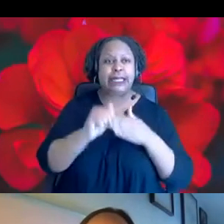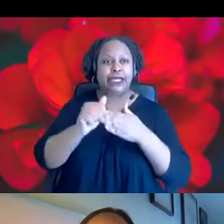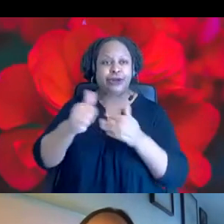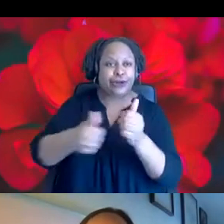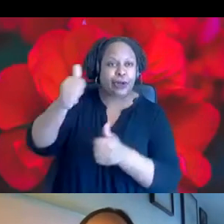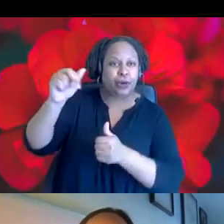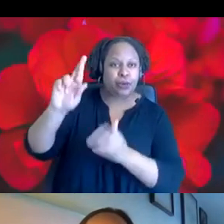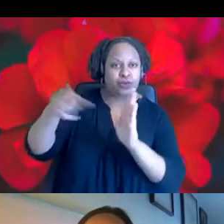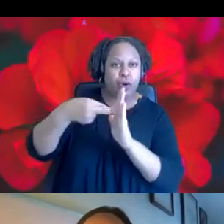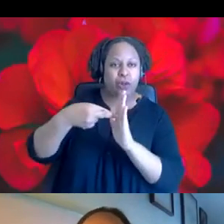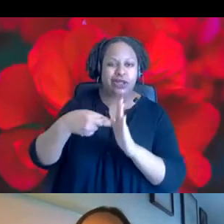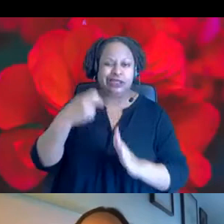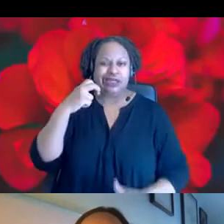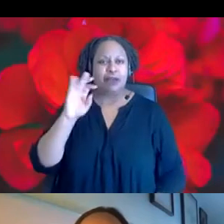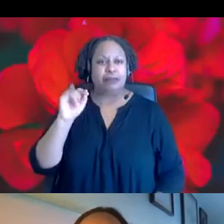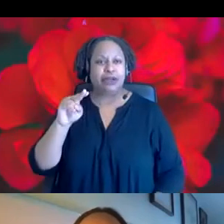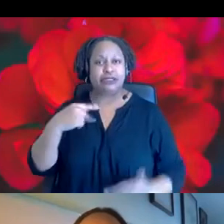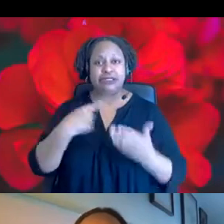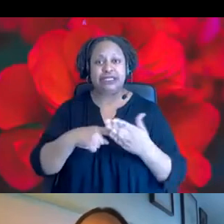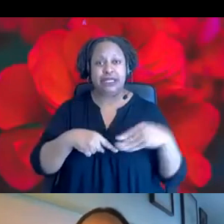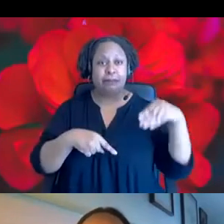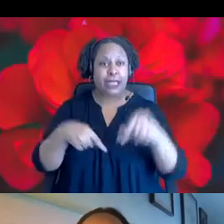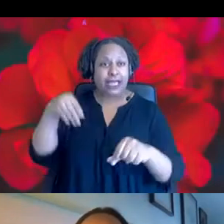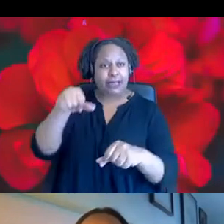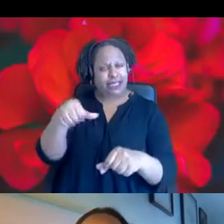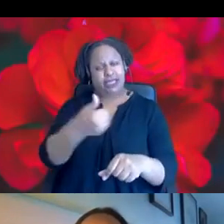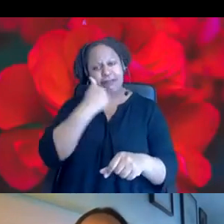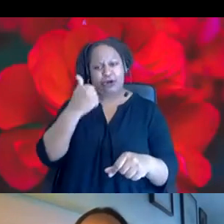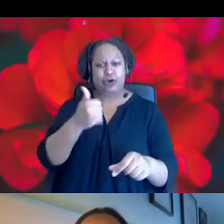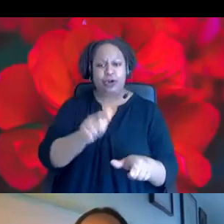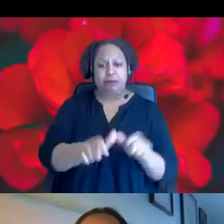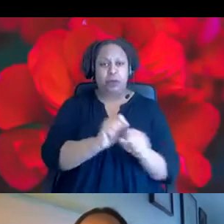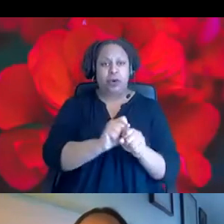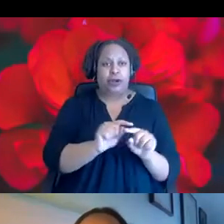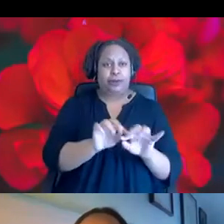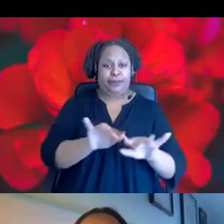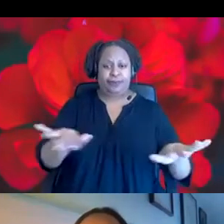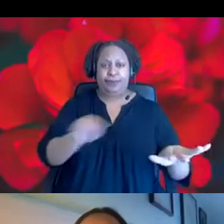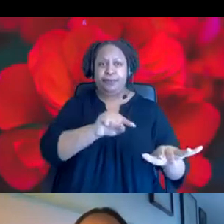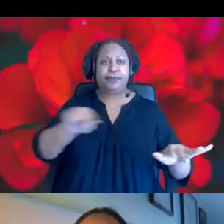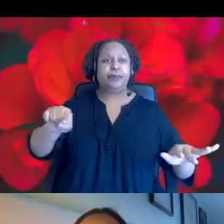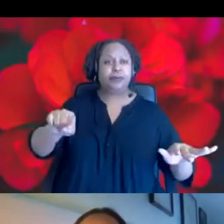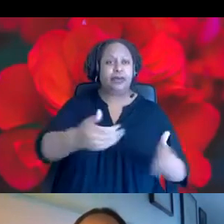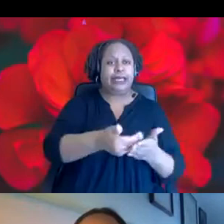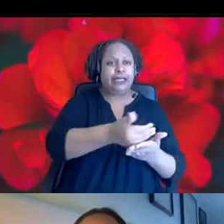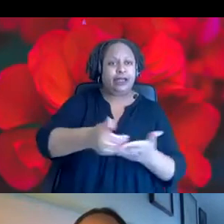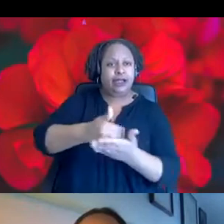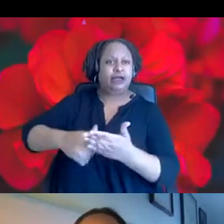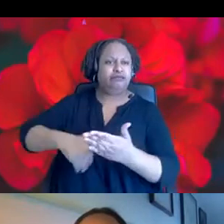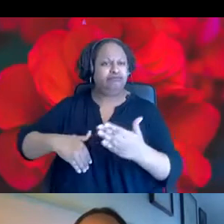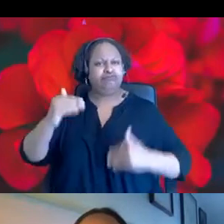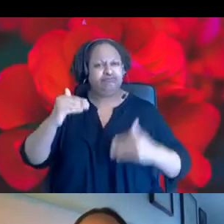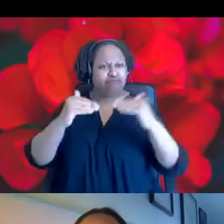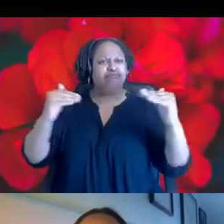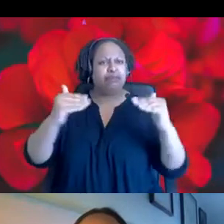to pay people better. And one of the things I think with all of this that were for me has been crucial in all of the